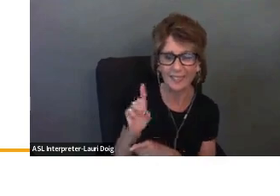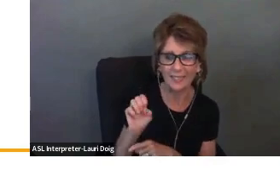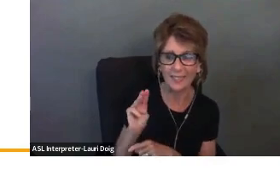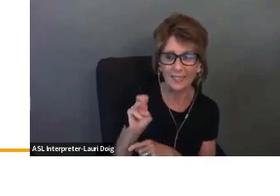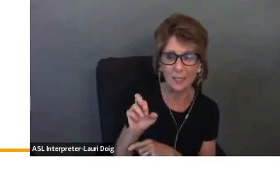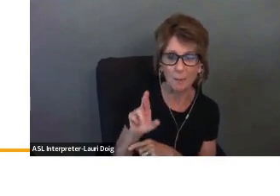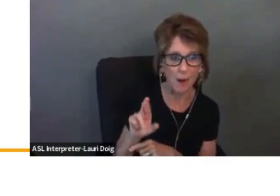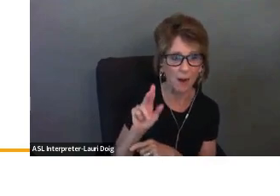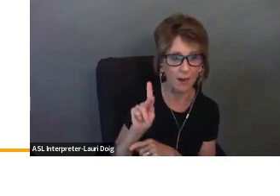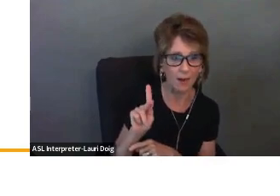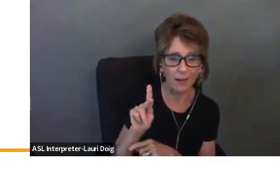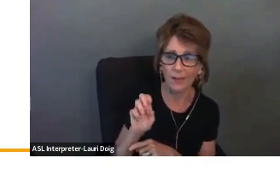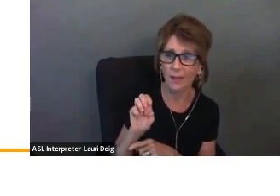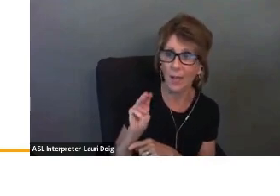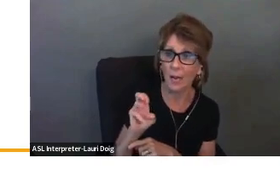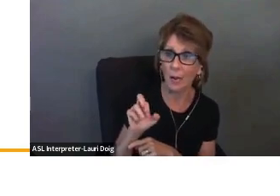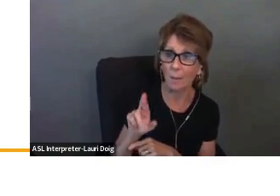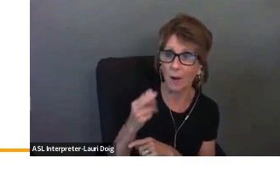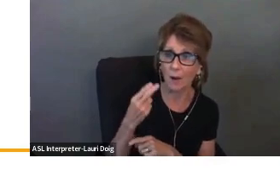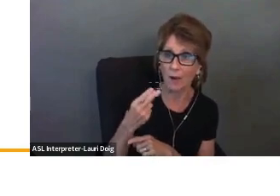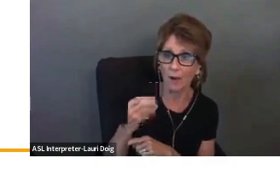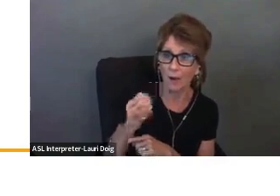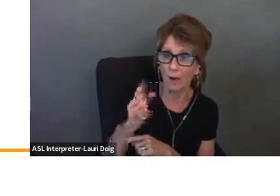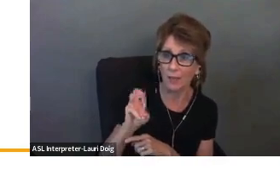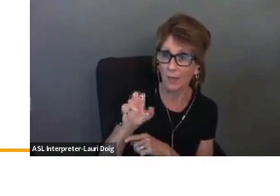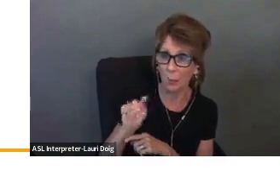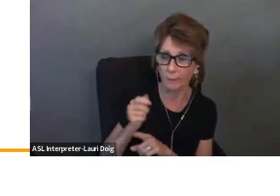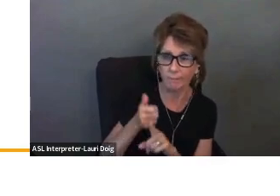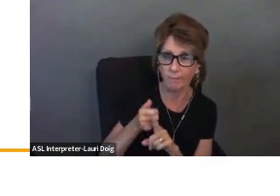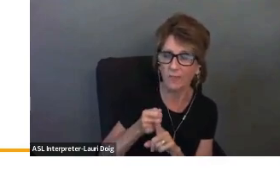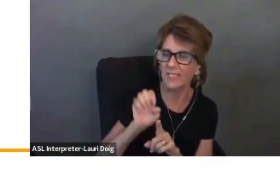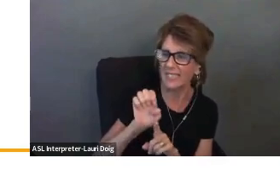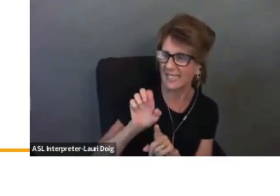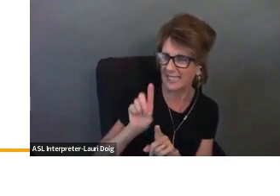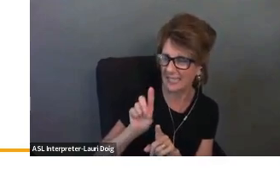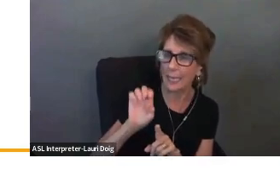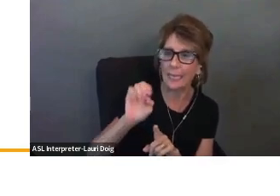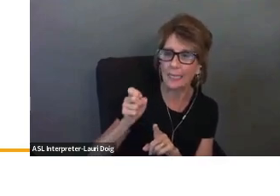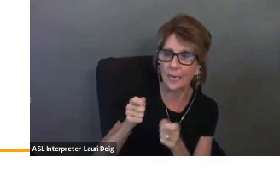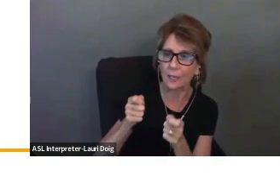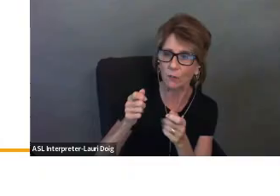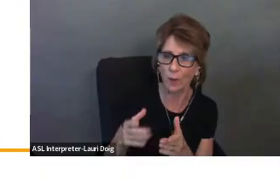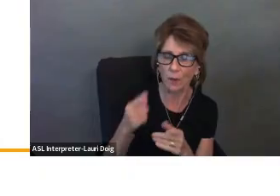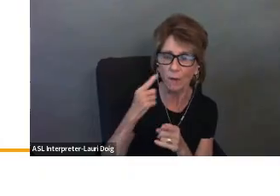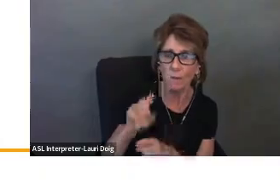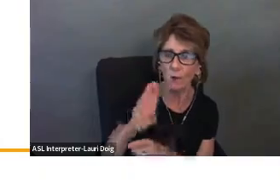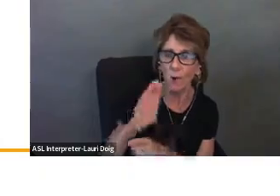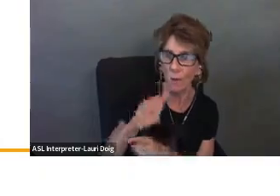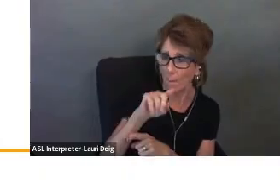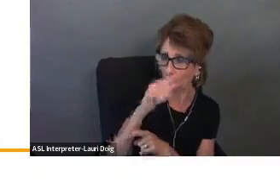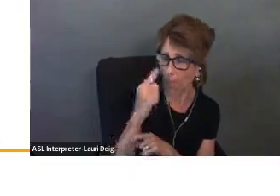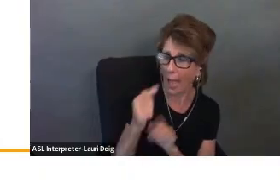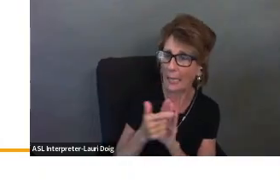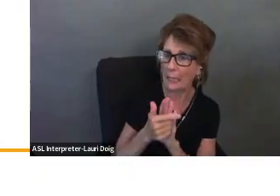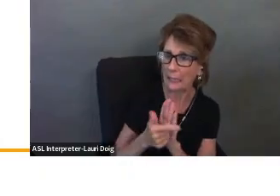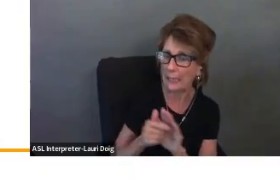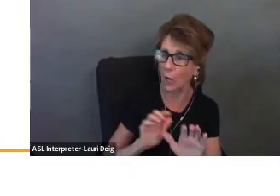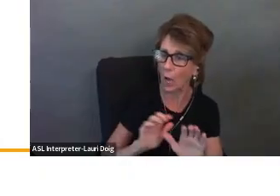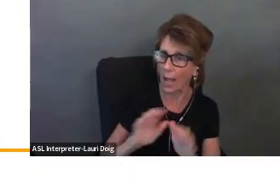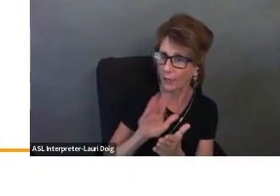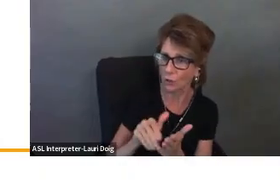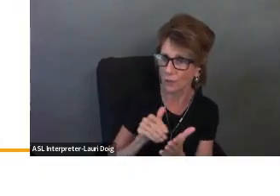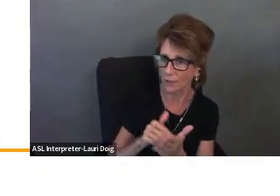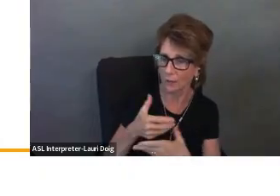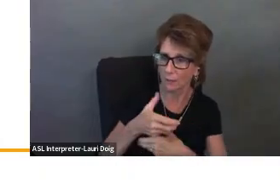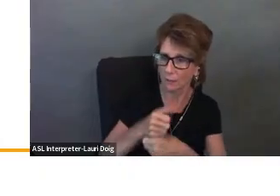Kemar, Hewitt, who is the Executive Director and General Counsel at the BLAC Legal Action Center. Demar is